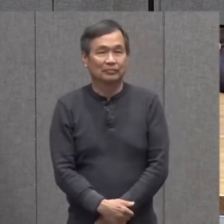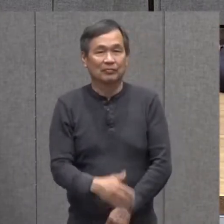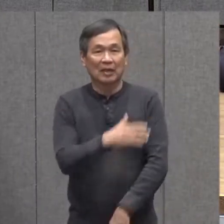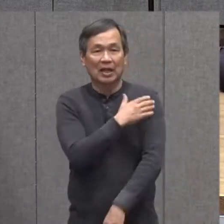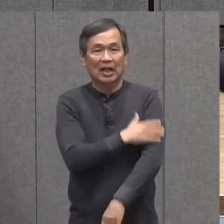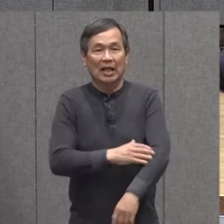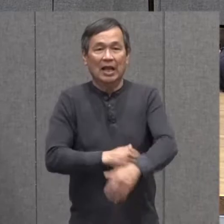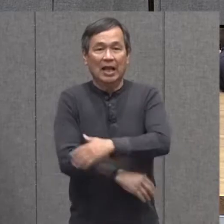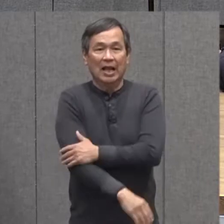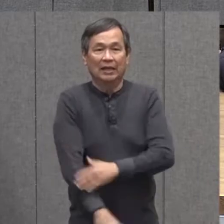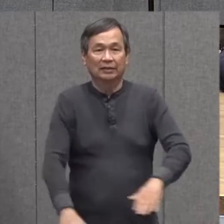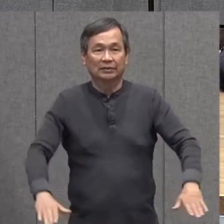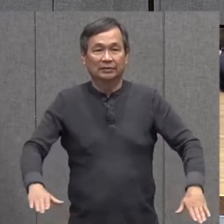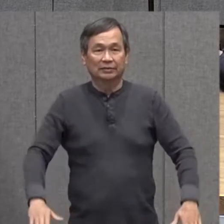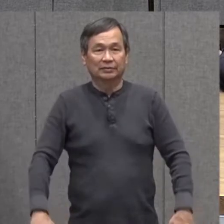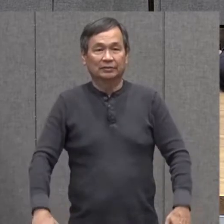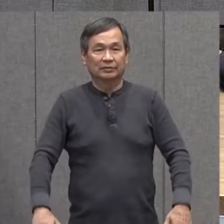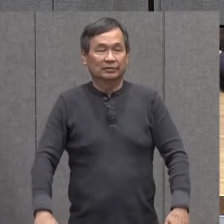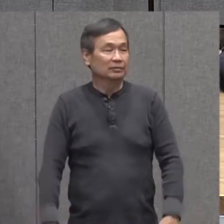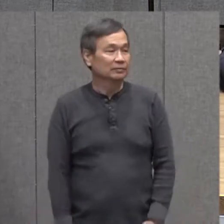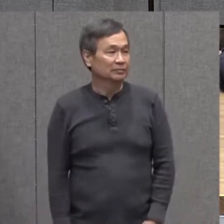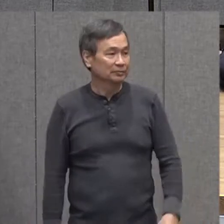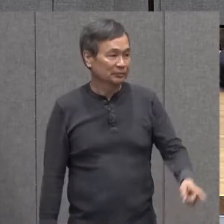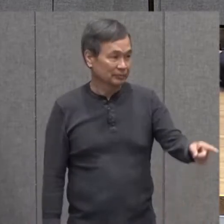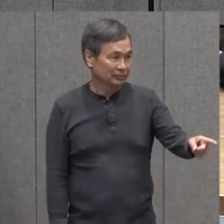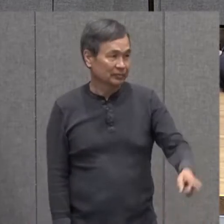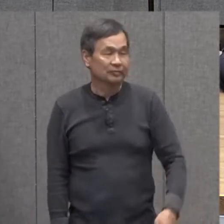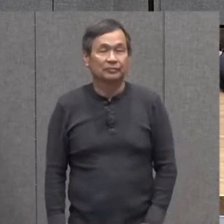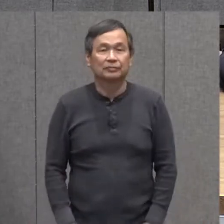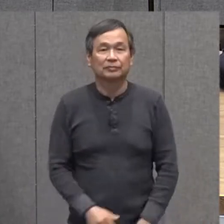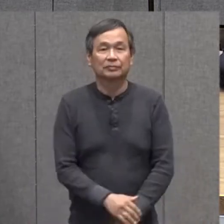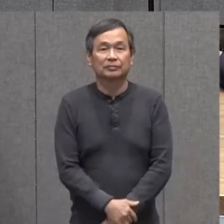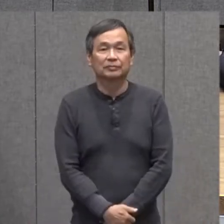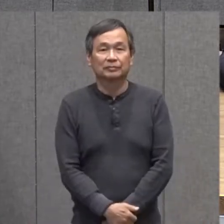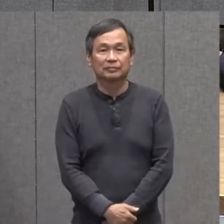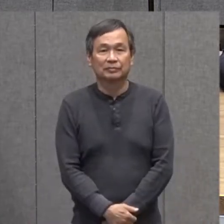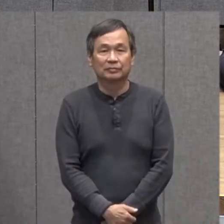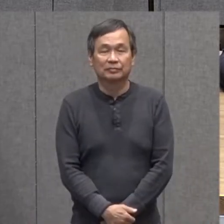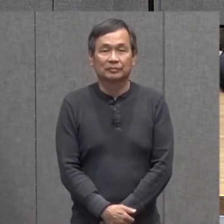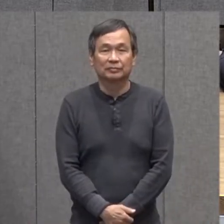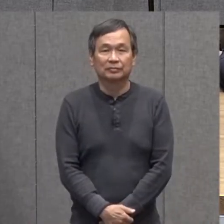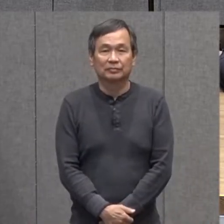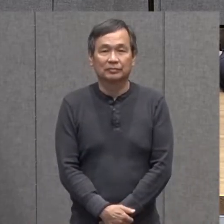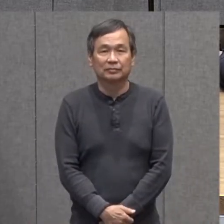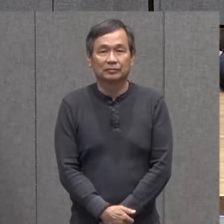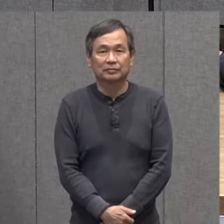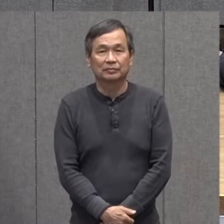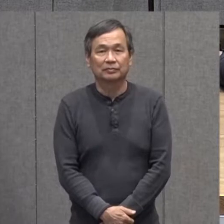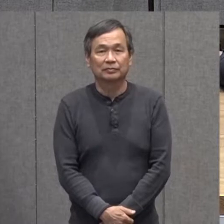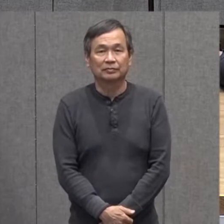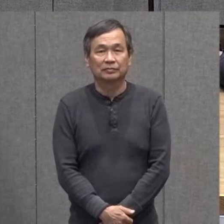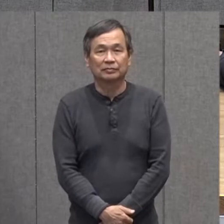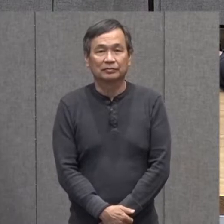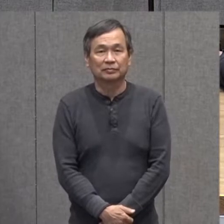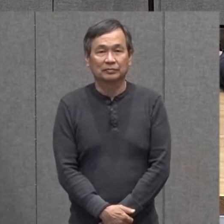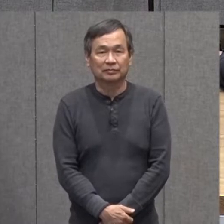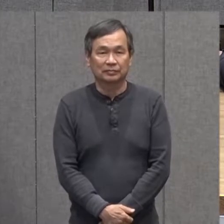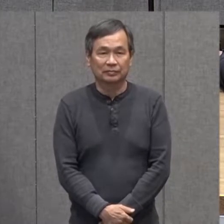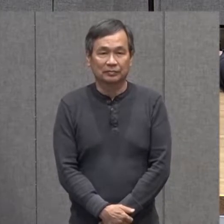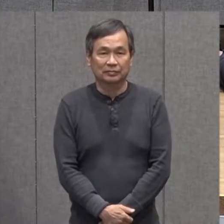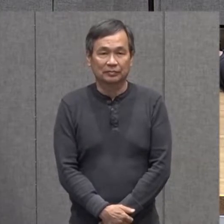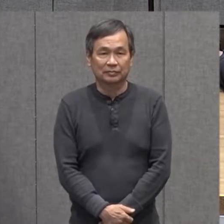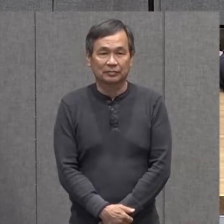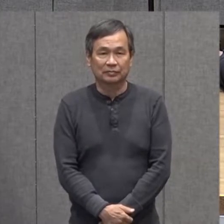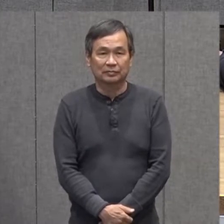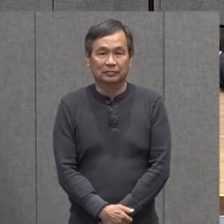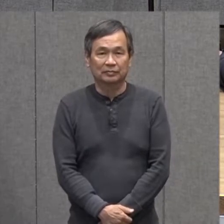hands are down by our side. Vamos a All acostar right? con las espaldas contra el piso y las manos al lado de la cintura. And